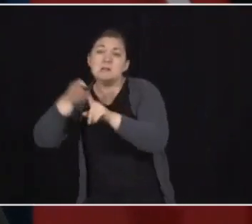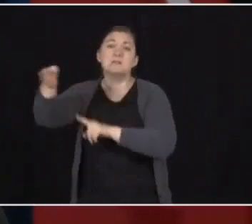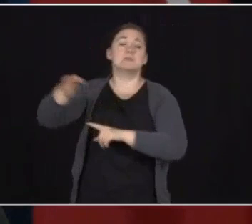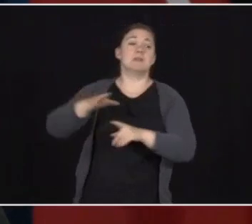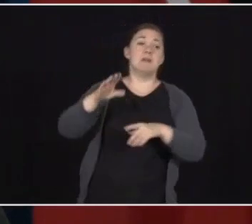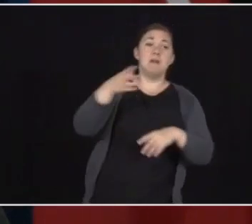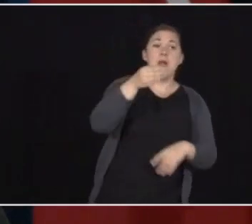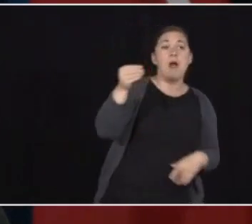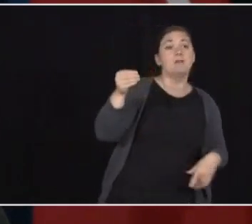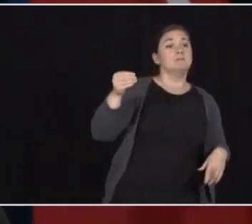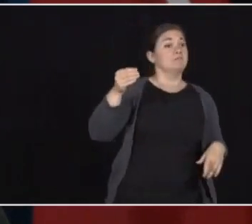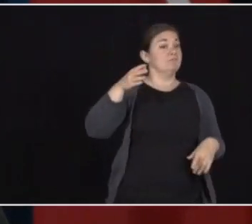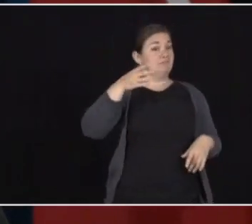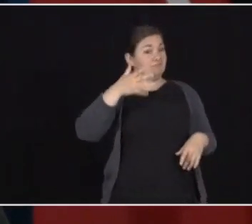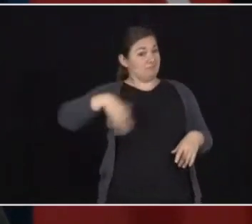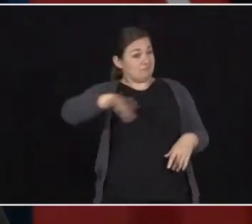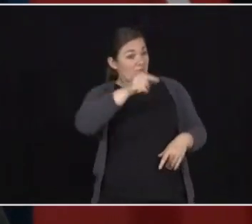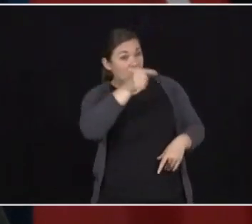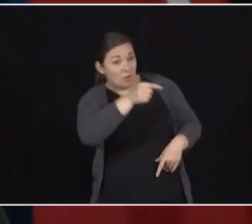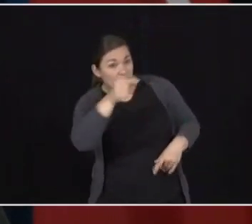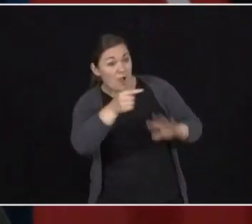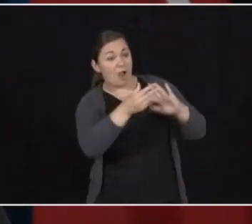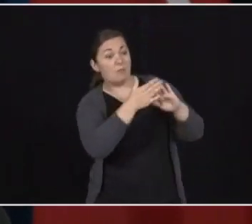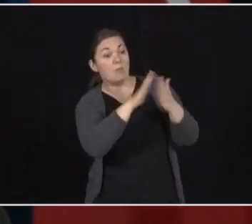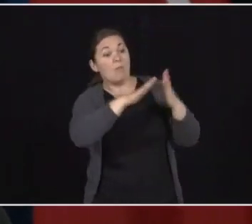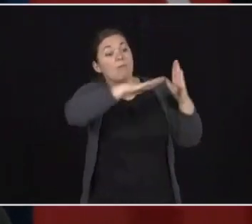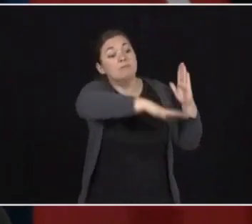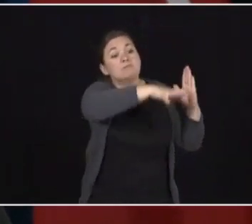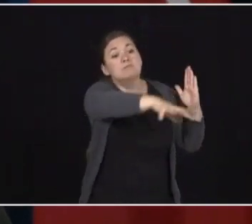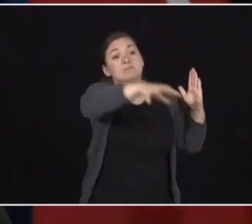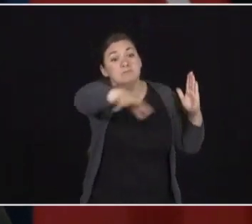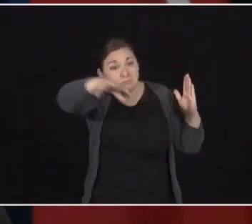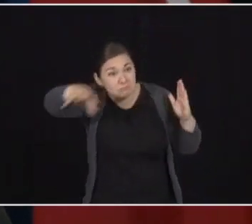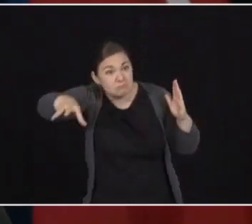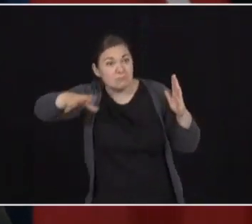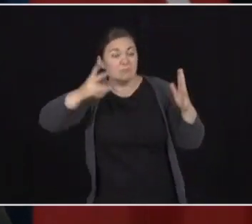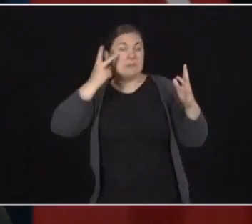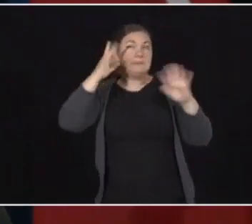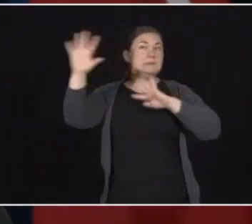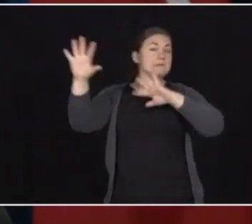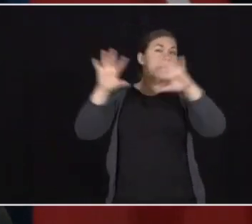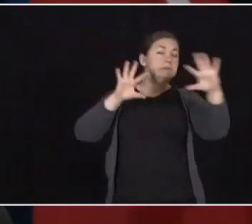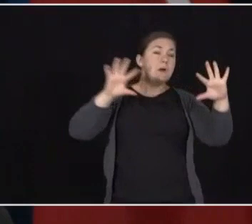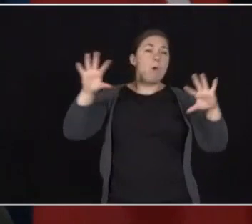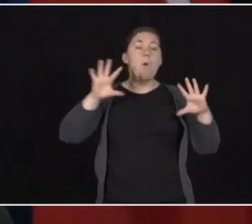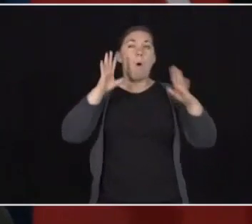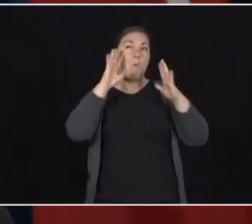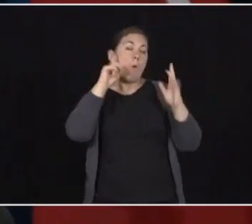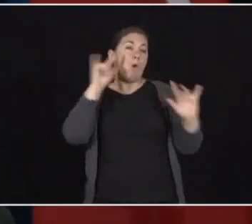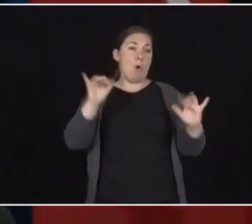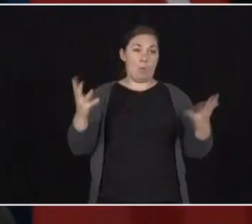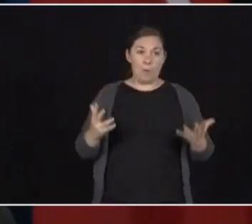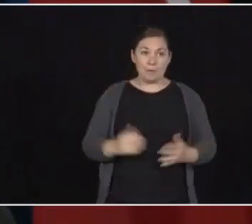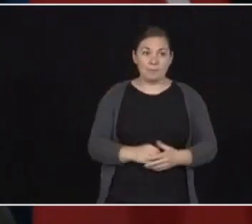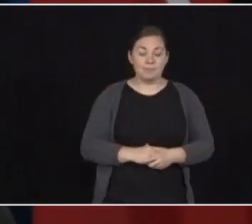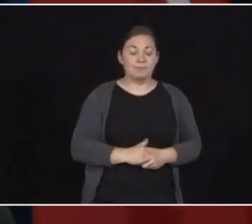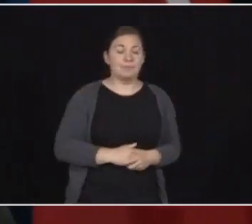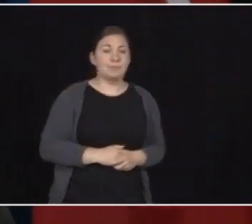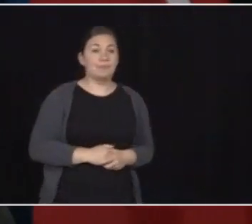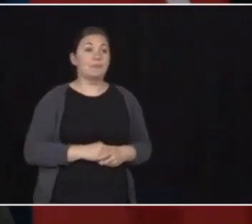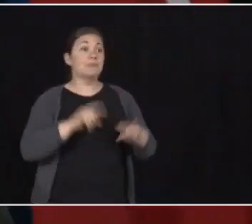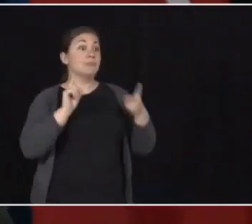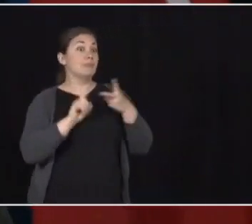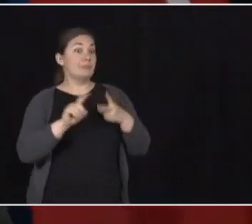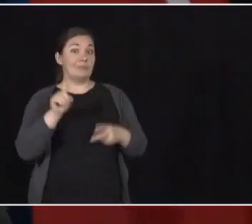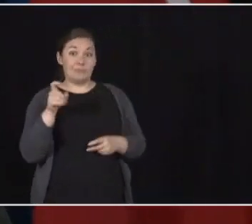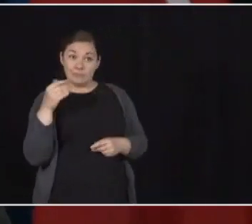across the province to see exactly what this will look like. And Premier, on the Ombudsman's